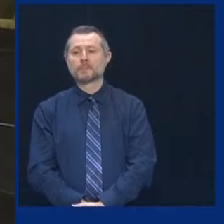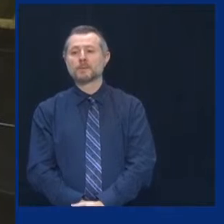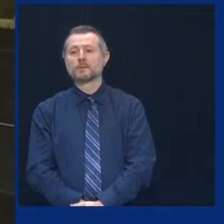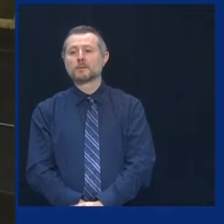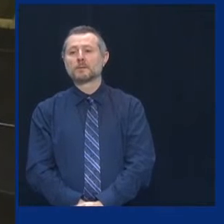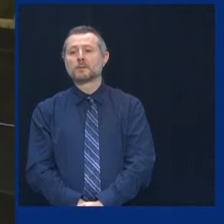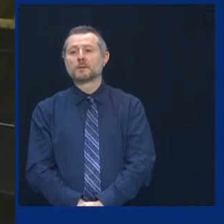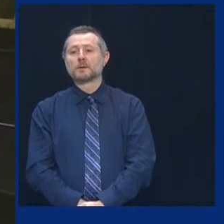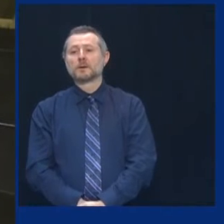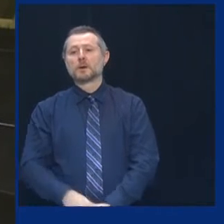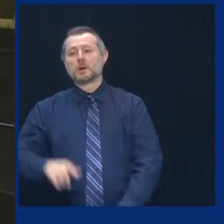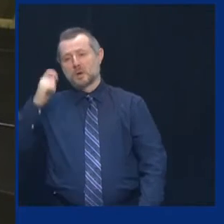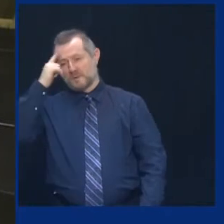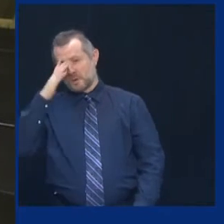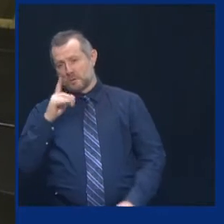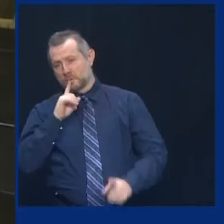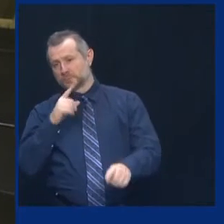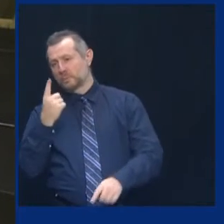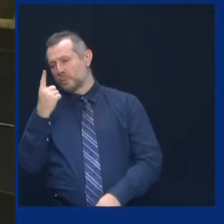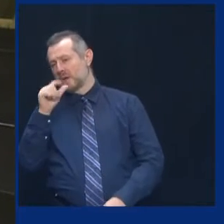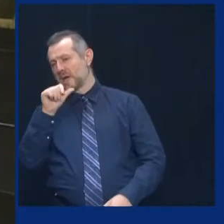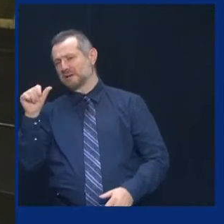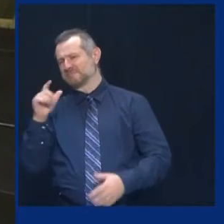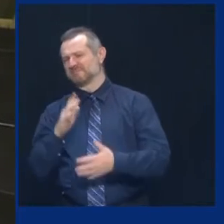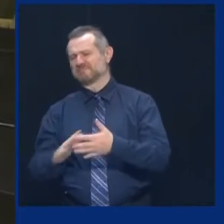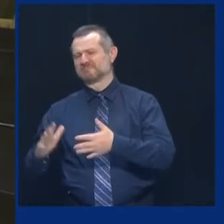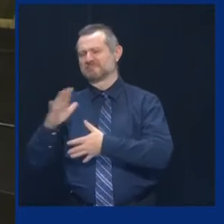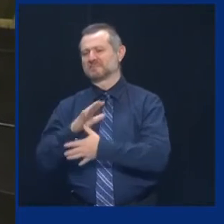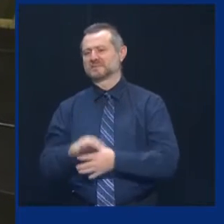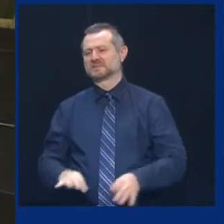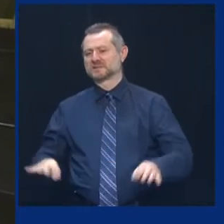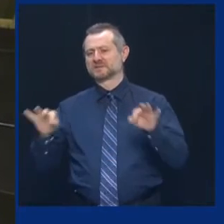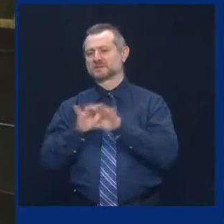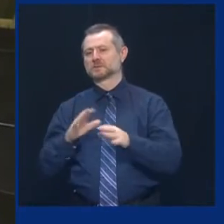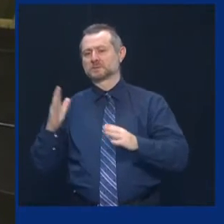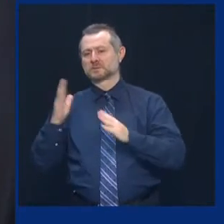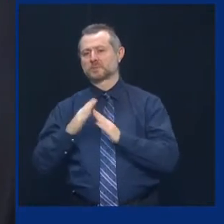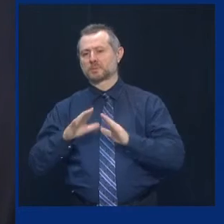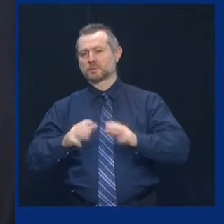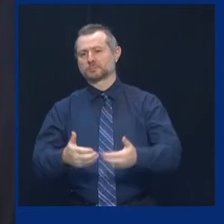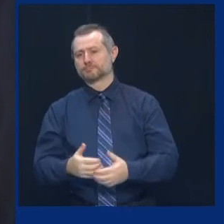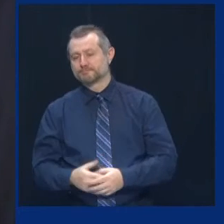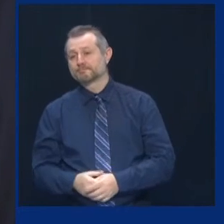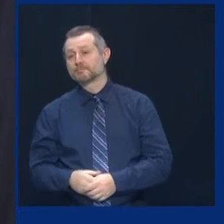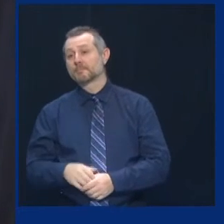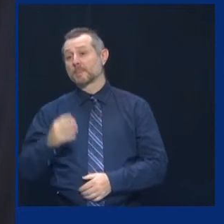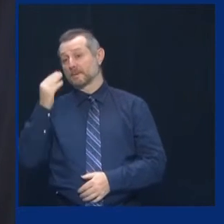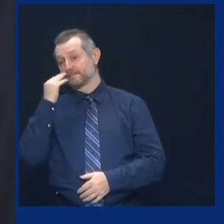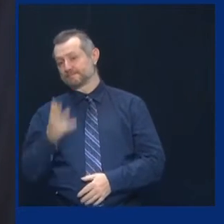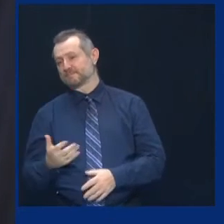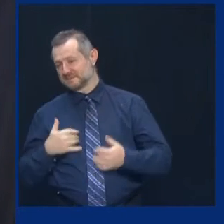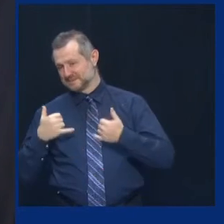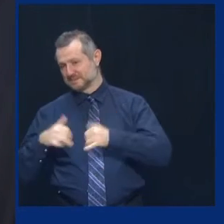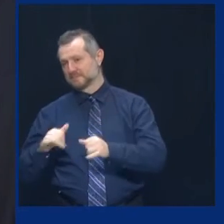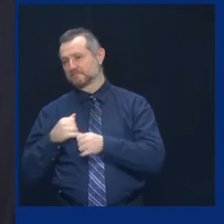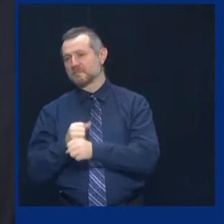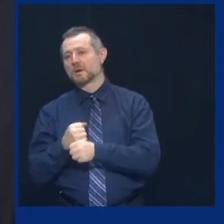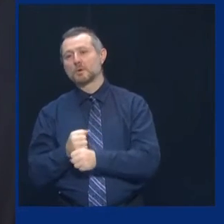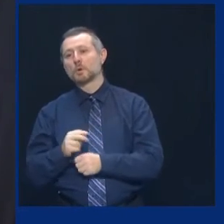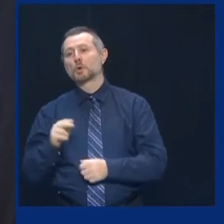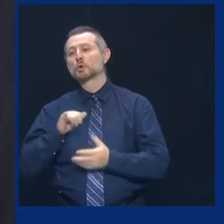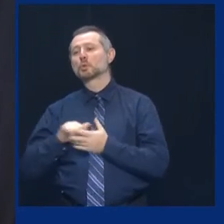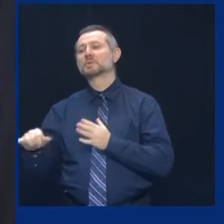1A, as you know, is the highest category, so they're in the top category. By the way, we are still making New York State clean, and it is still